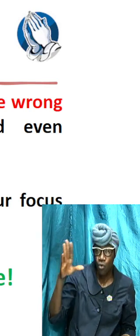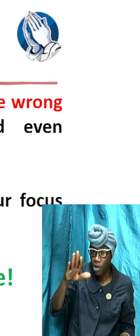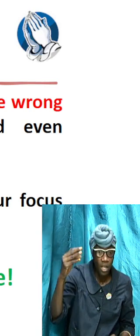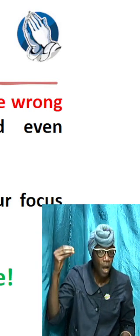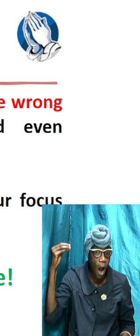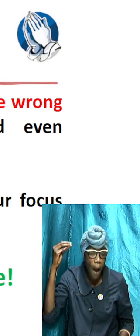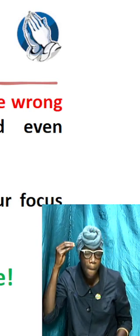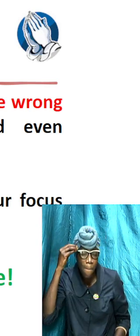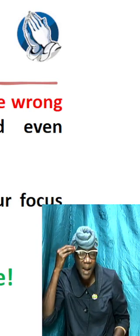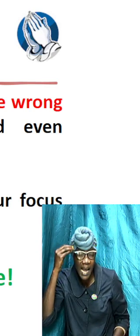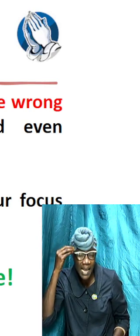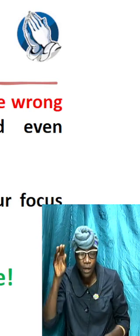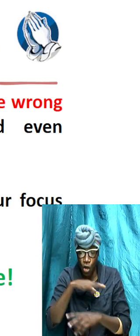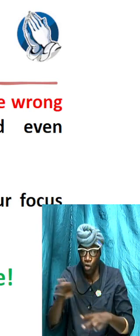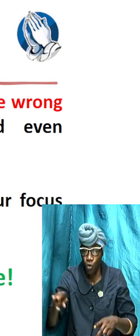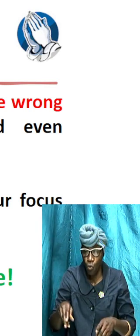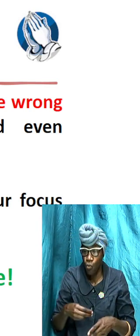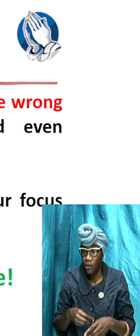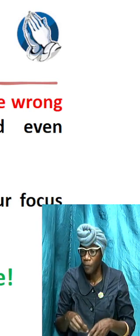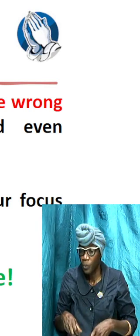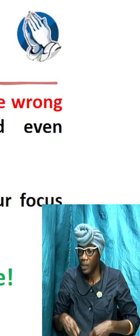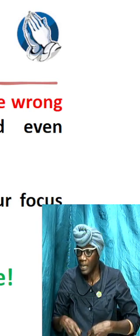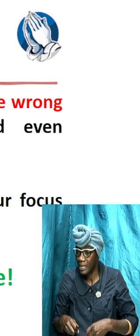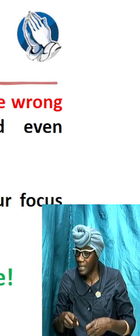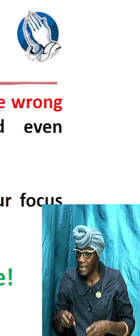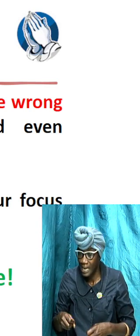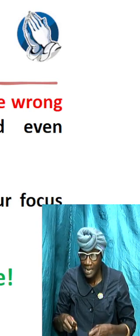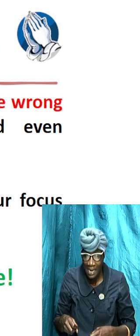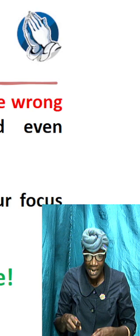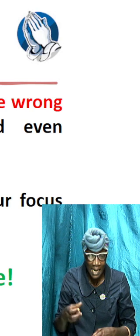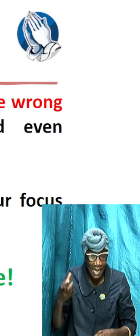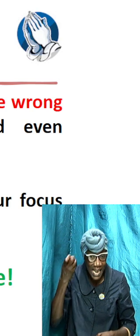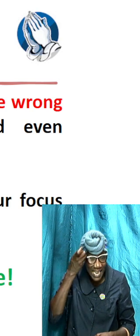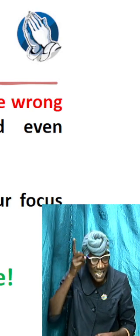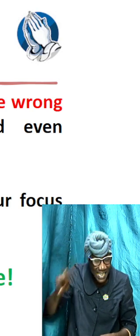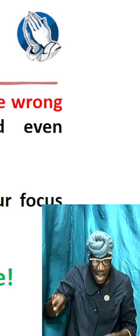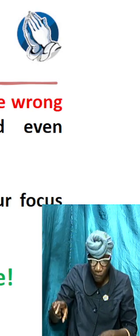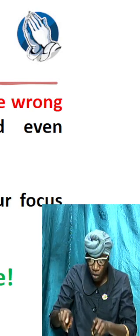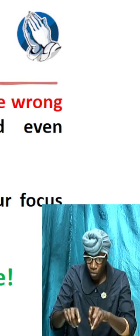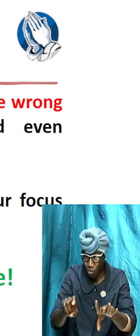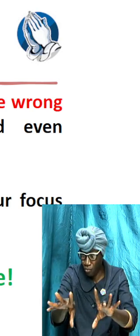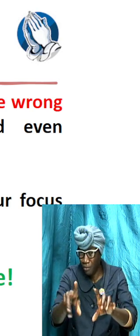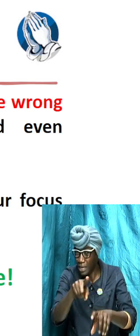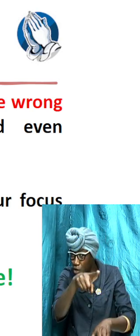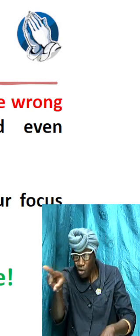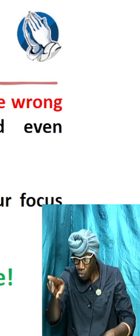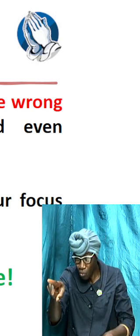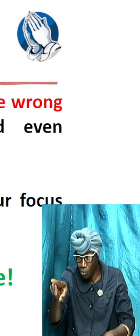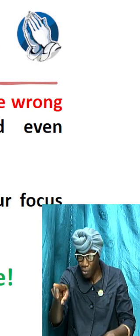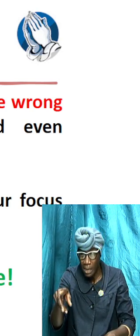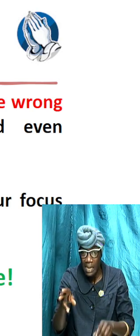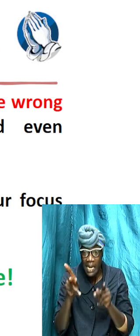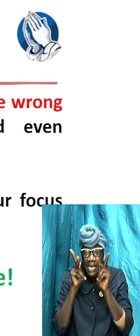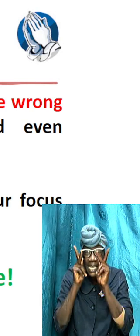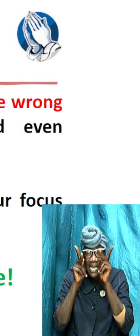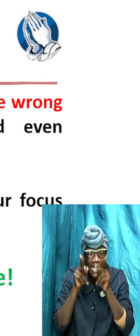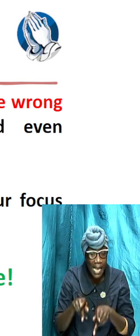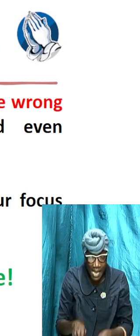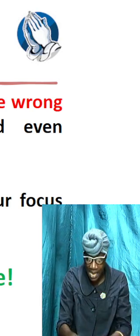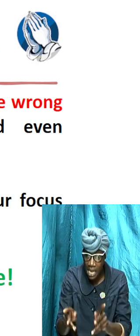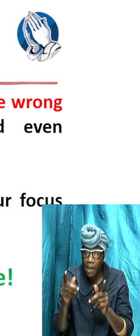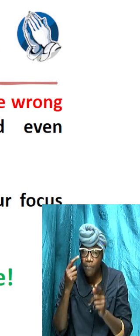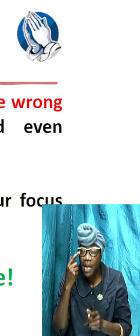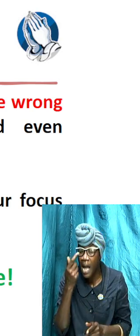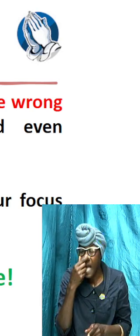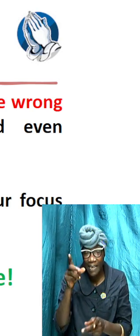you look to the left or look to the right. Amen. Keep your eyes fixed and that finish mark. So he said, run that